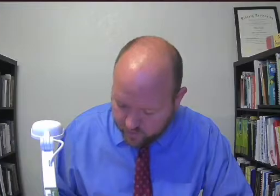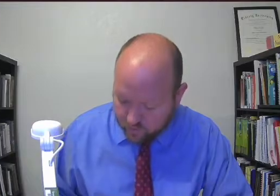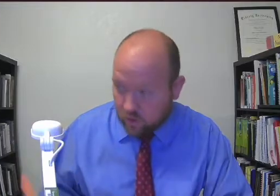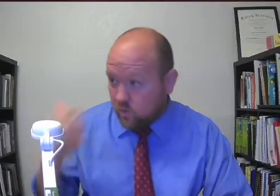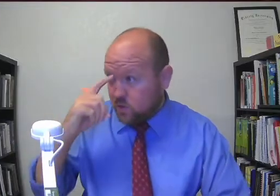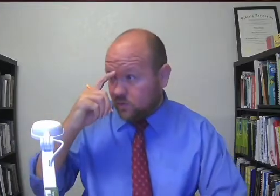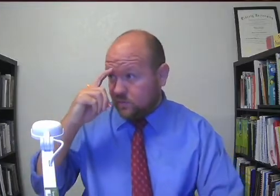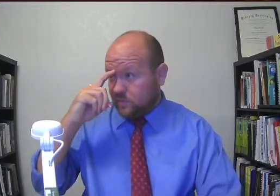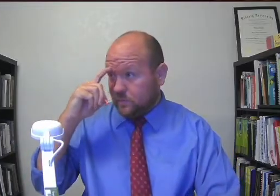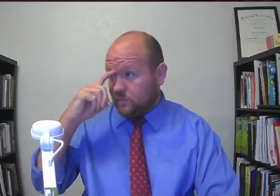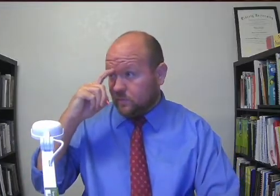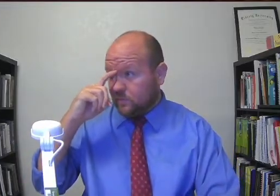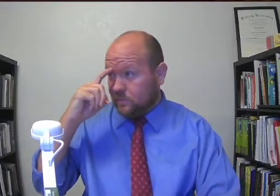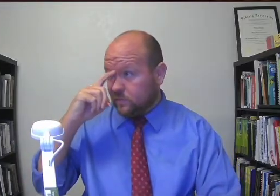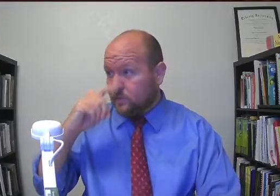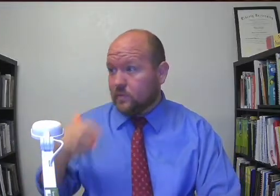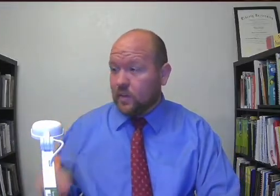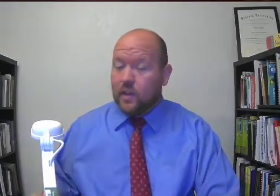Throat.